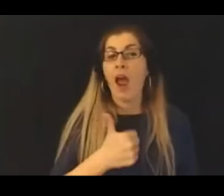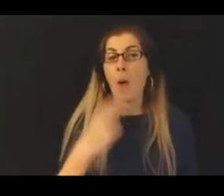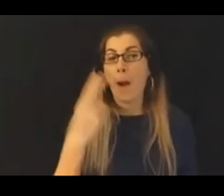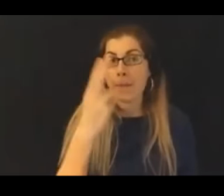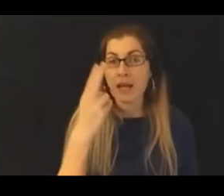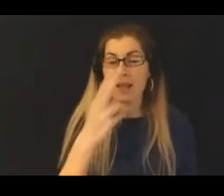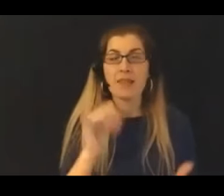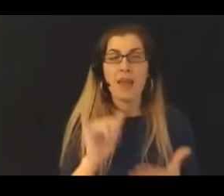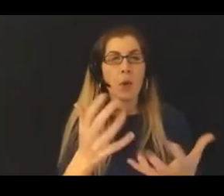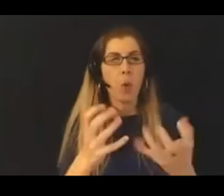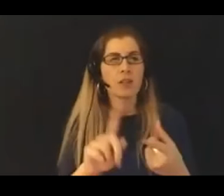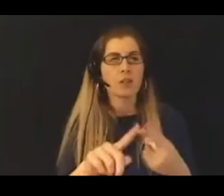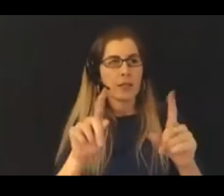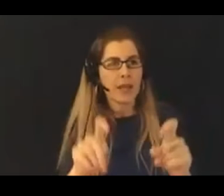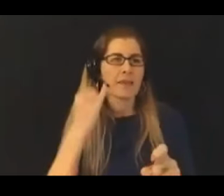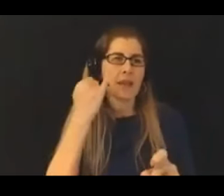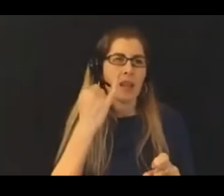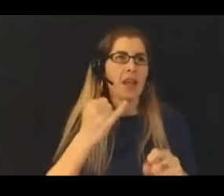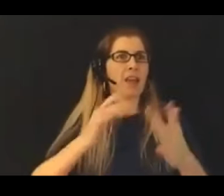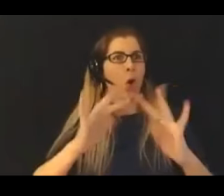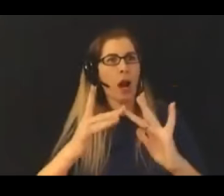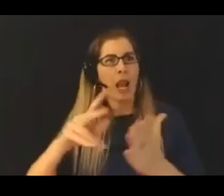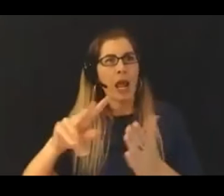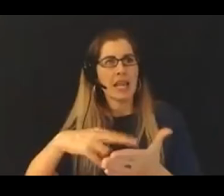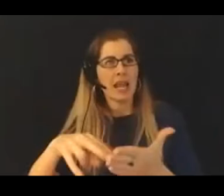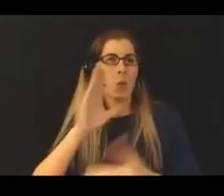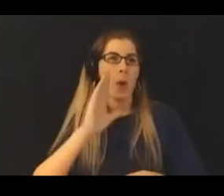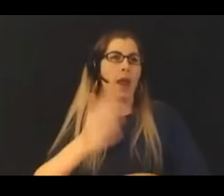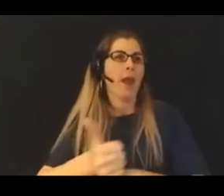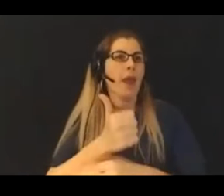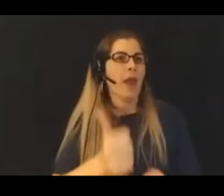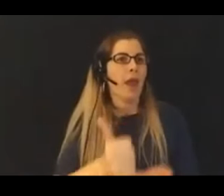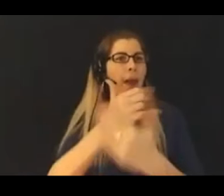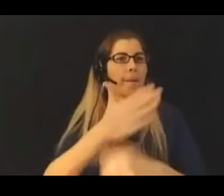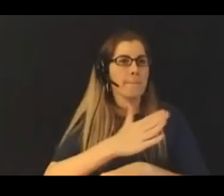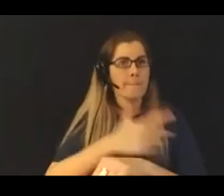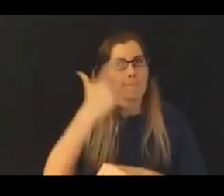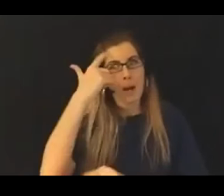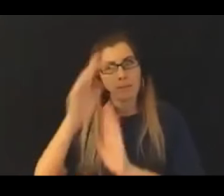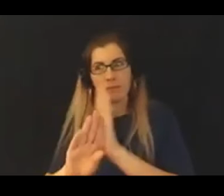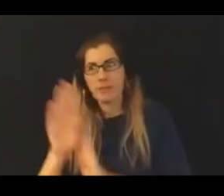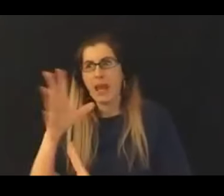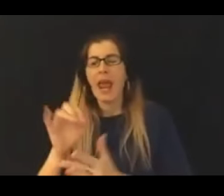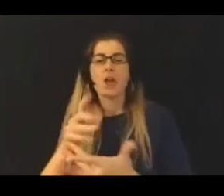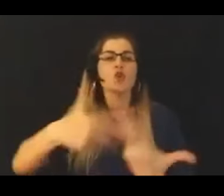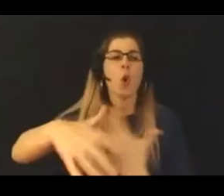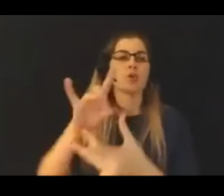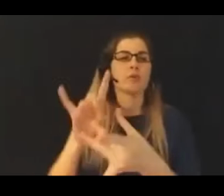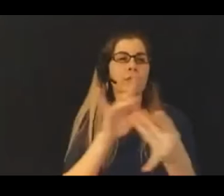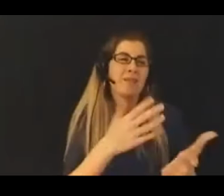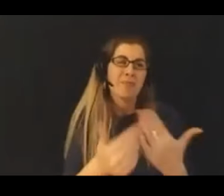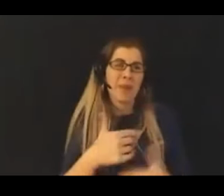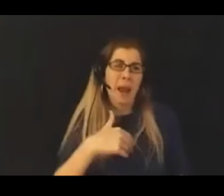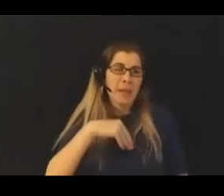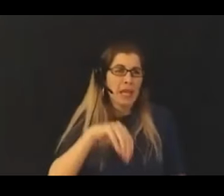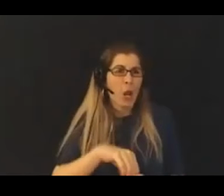to test whether online dance could improve both mental health and social connectivity, even though you were kind of alone in your room doing